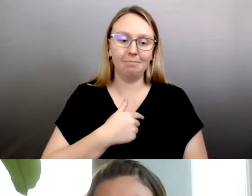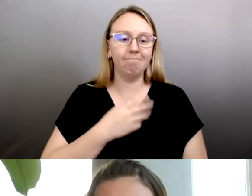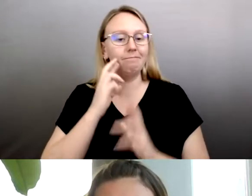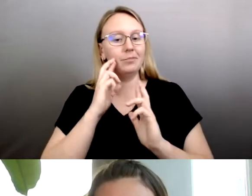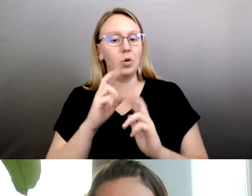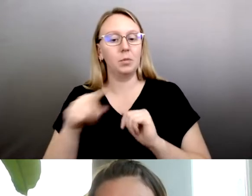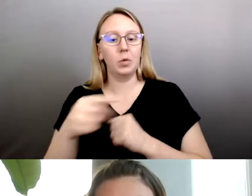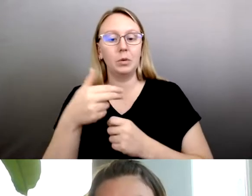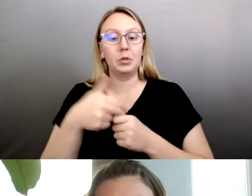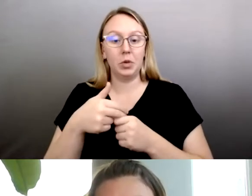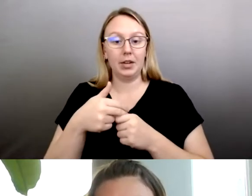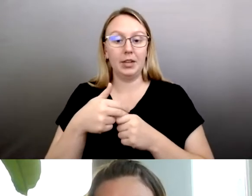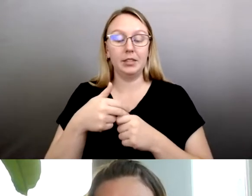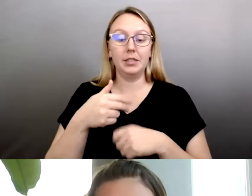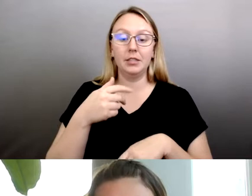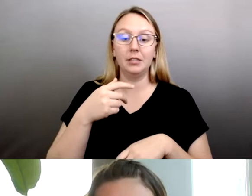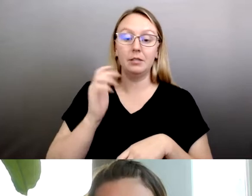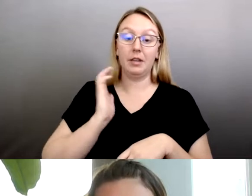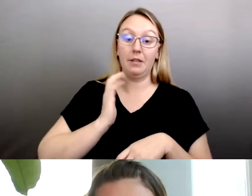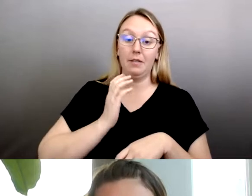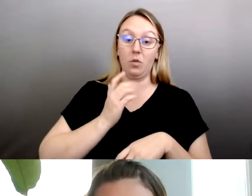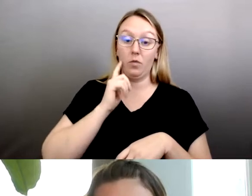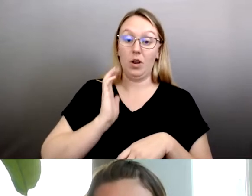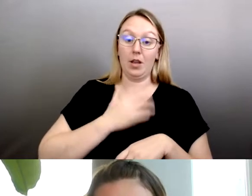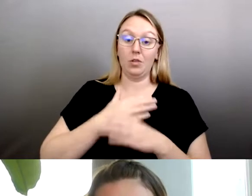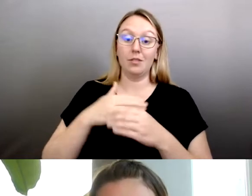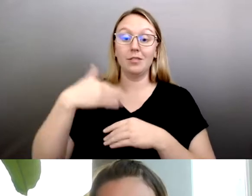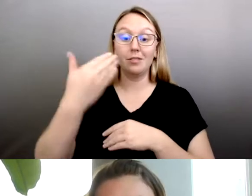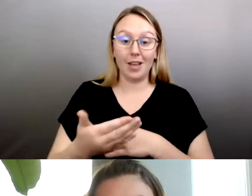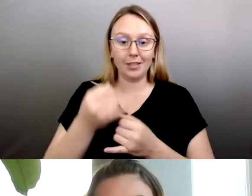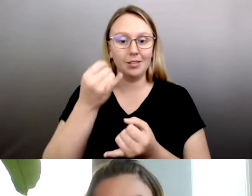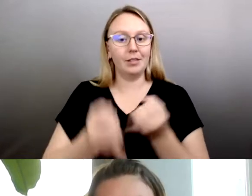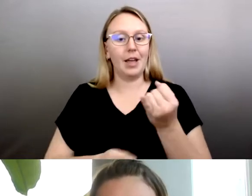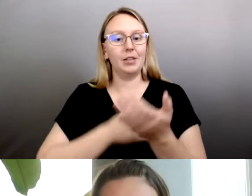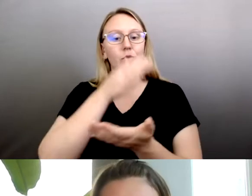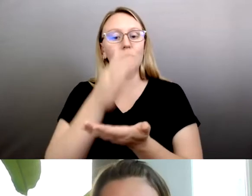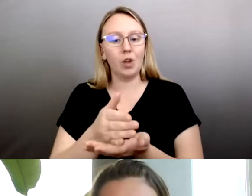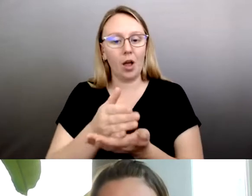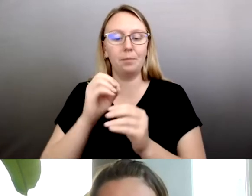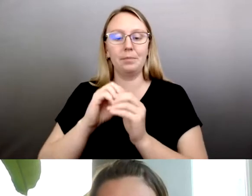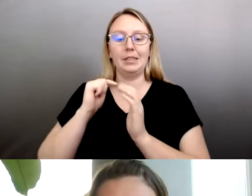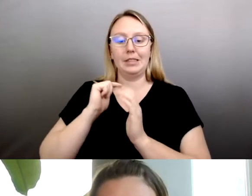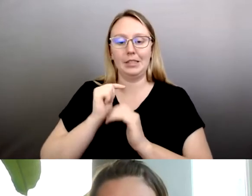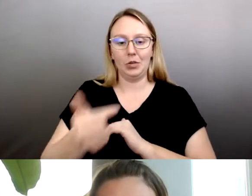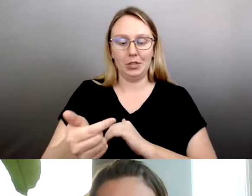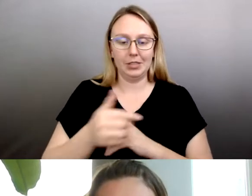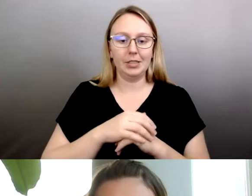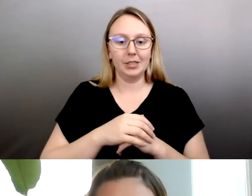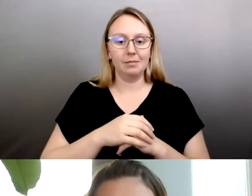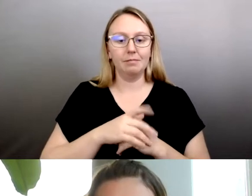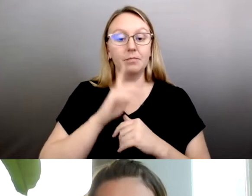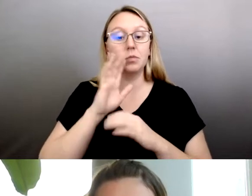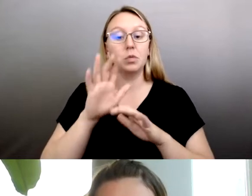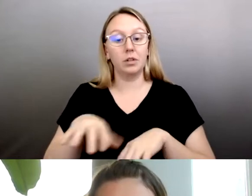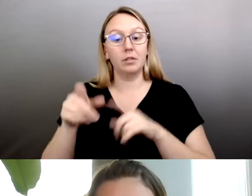you will join us at our next road trip stop, the last of our series, which will take place